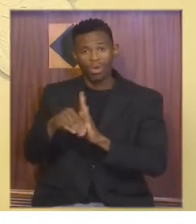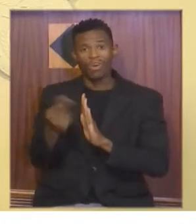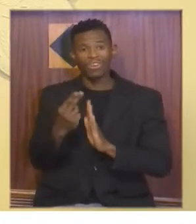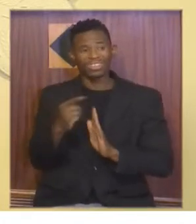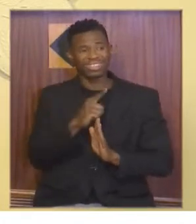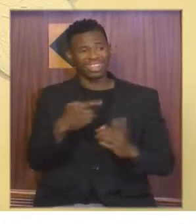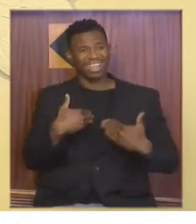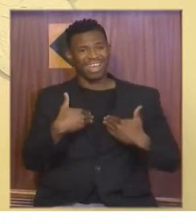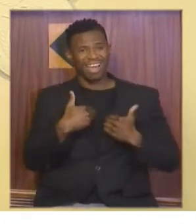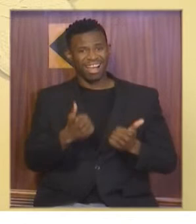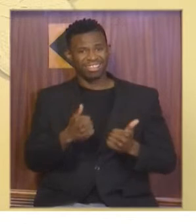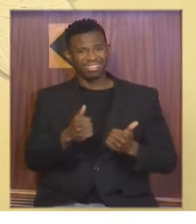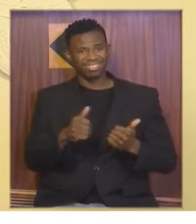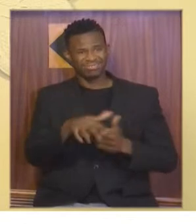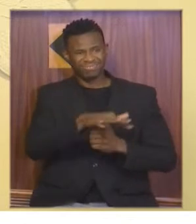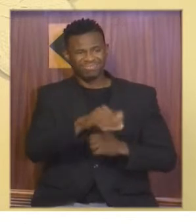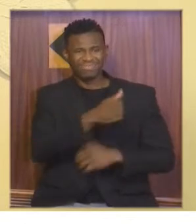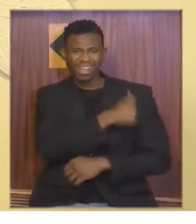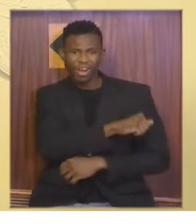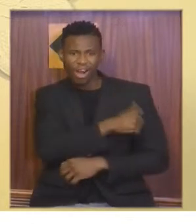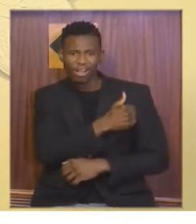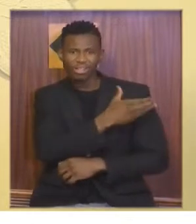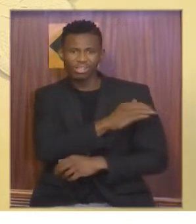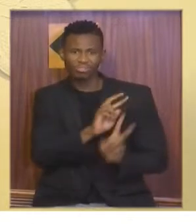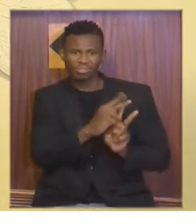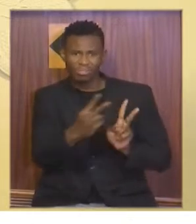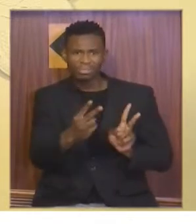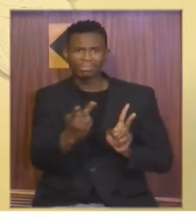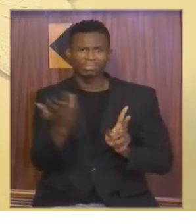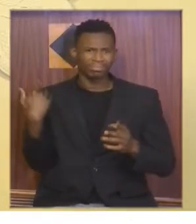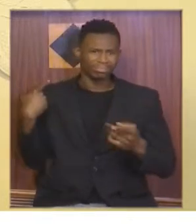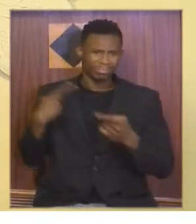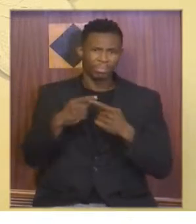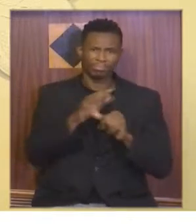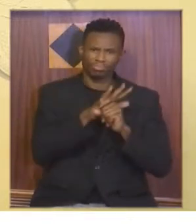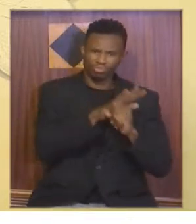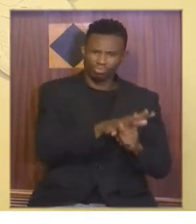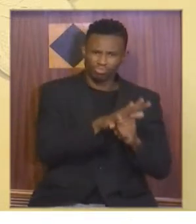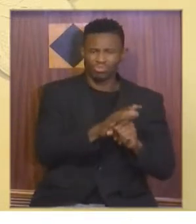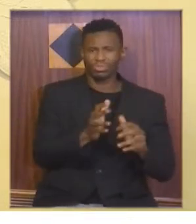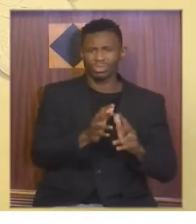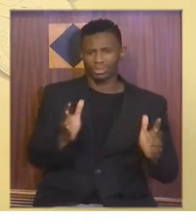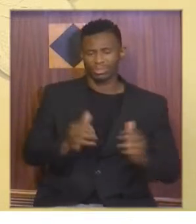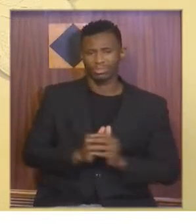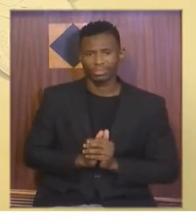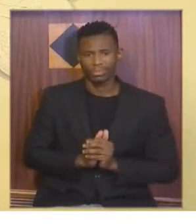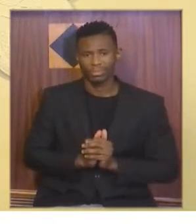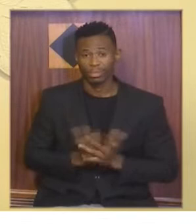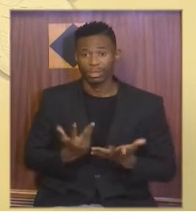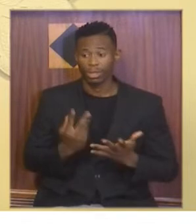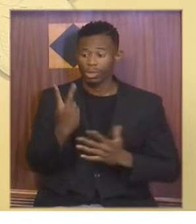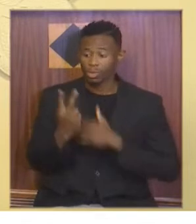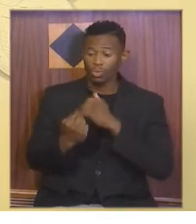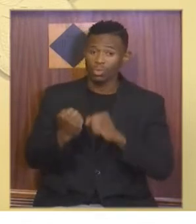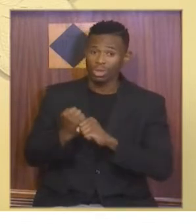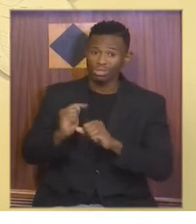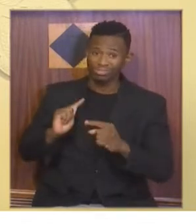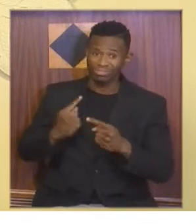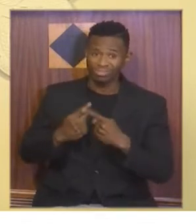enormous pressure. For 2 years, our lives have been shaped by this pandemic.